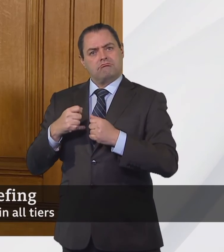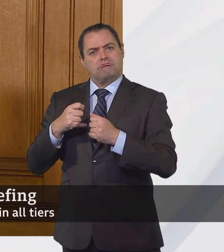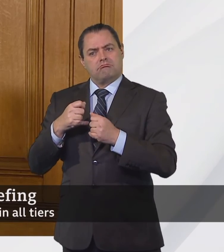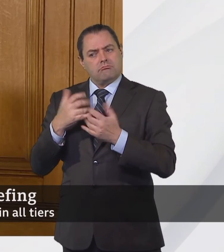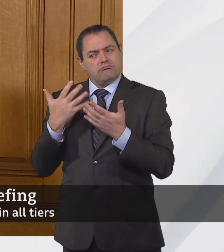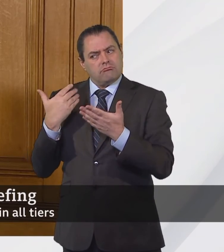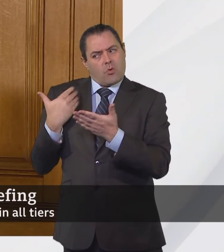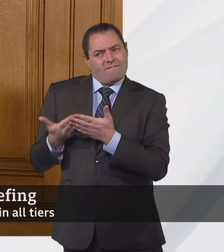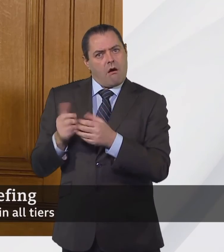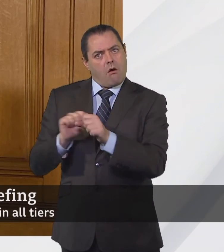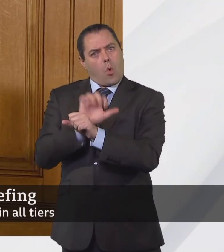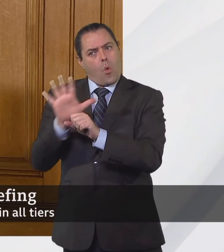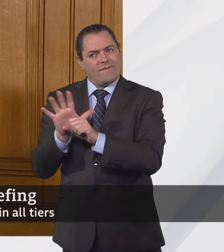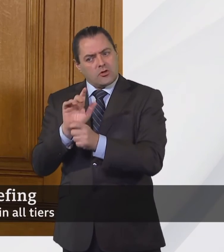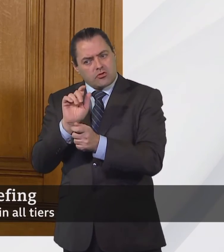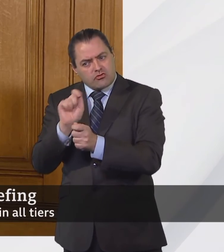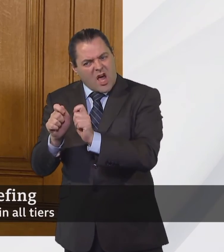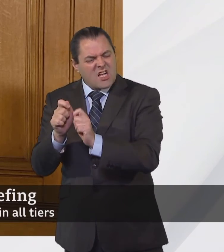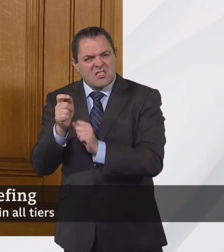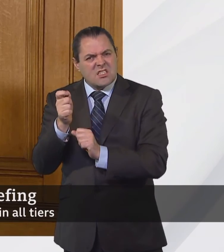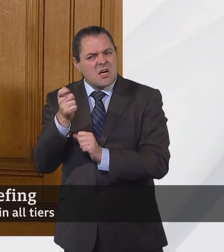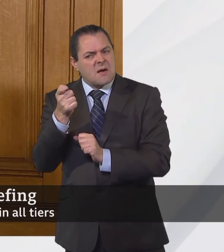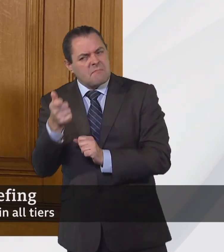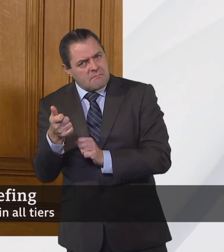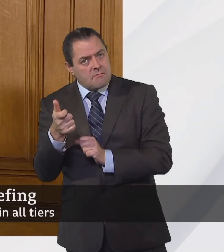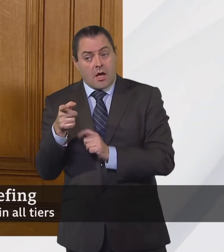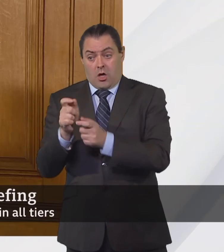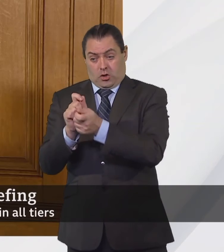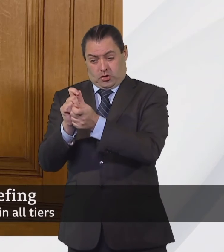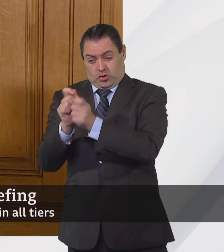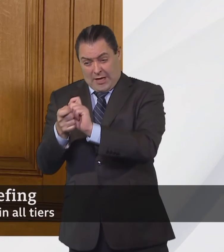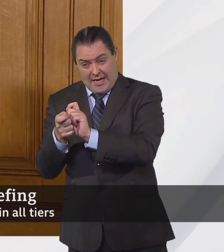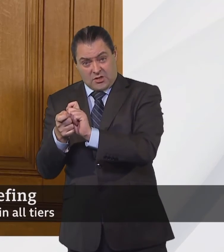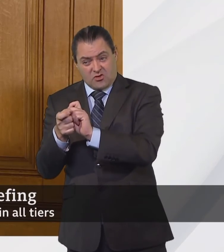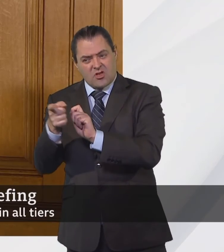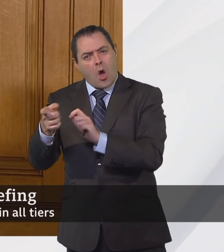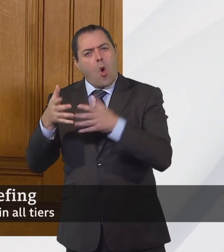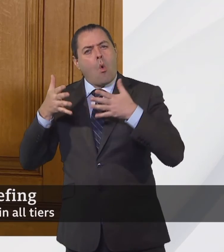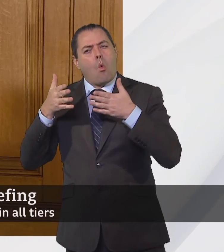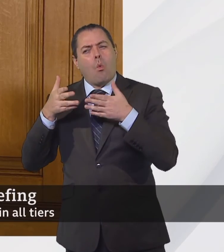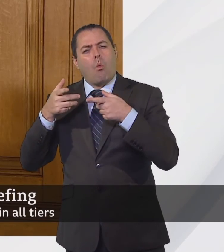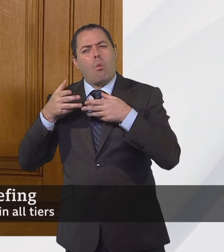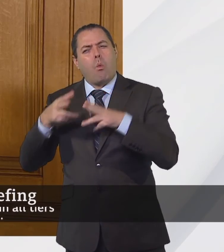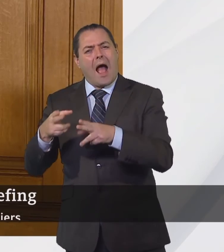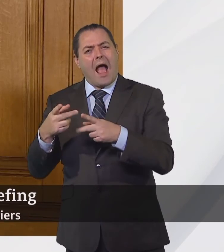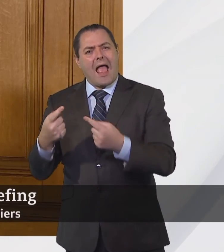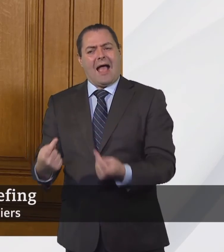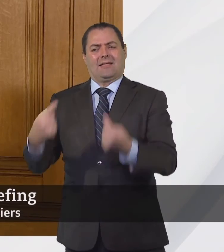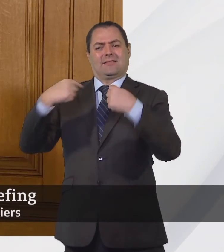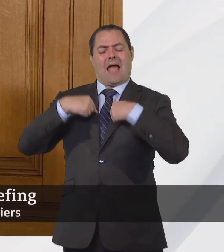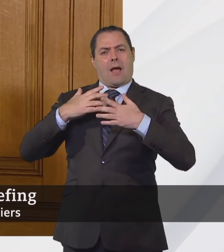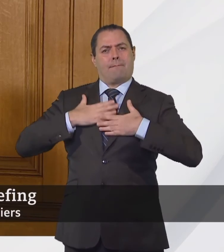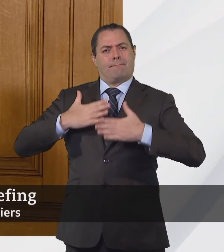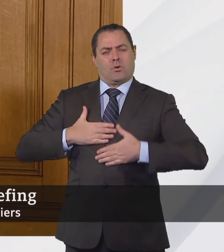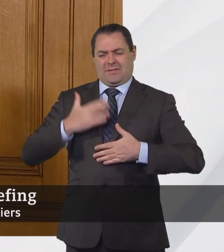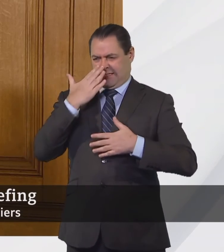so far have done anything which changes the behaviour of the virus in any significant way, as far as we can